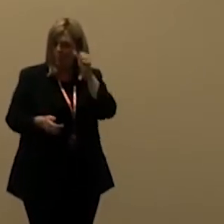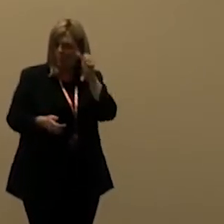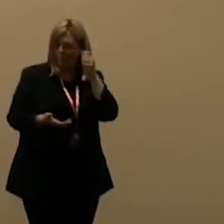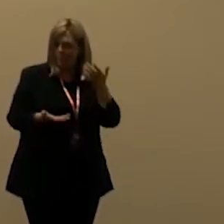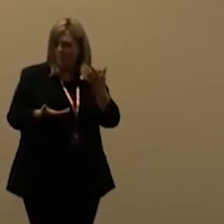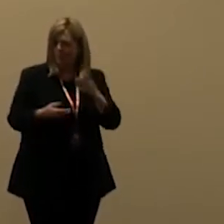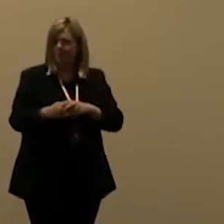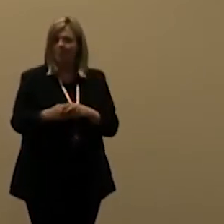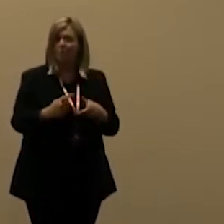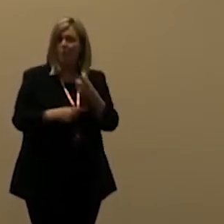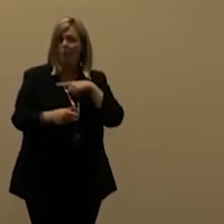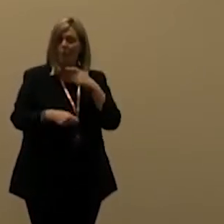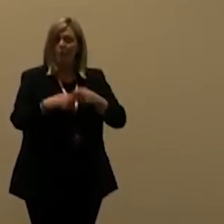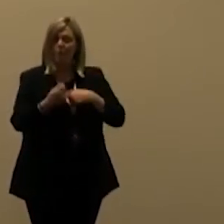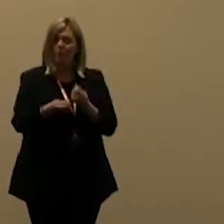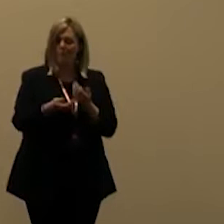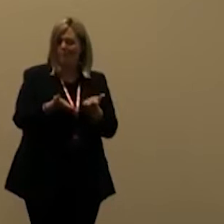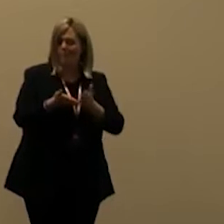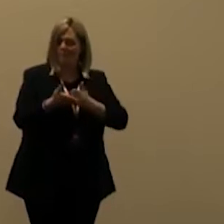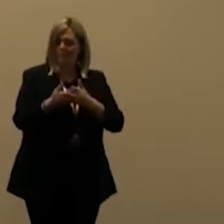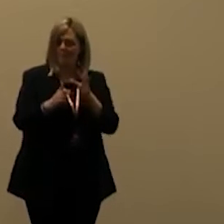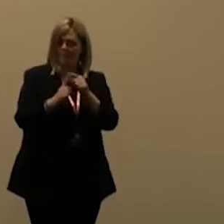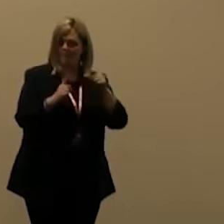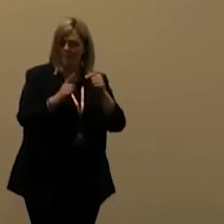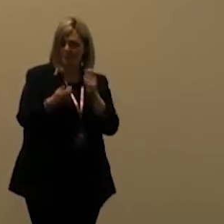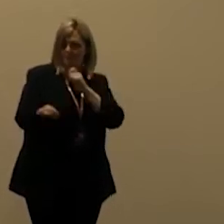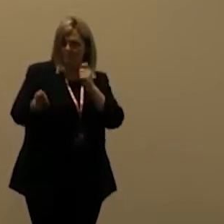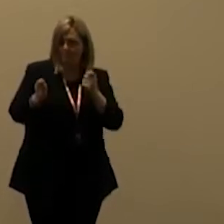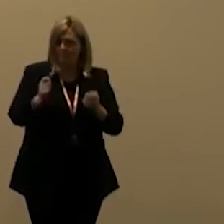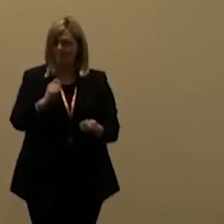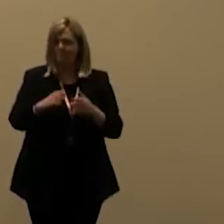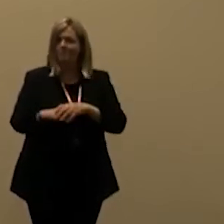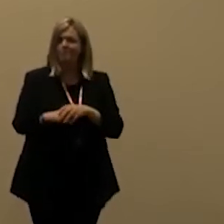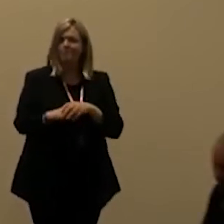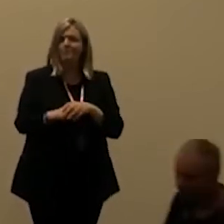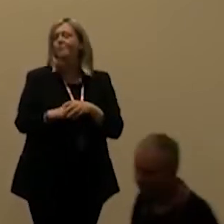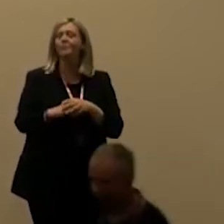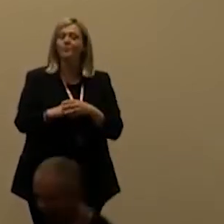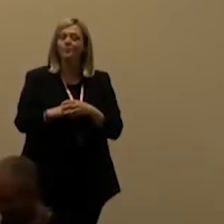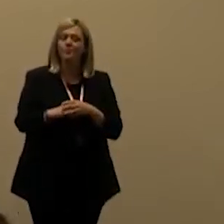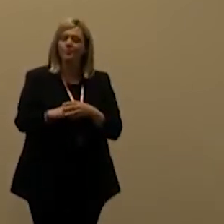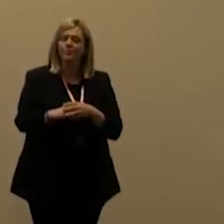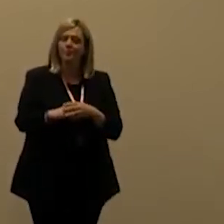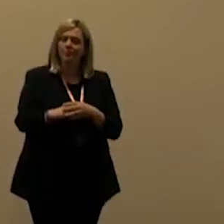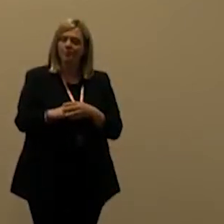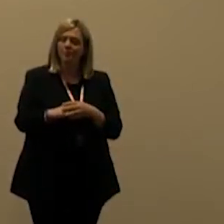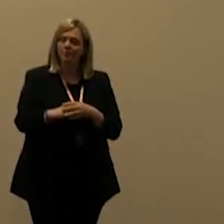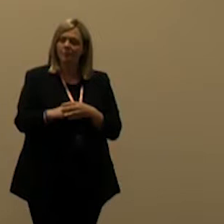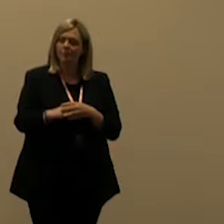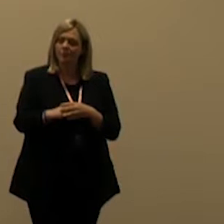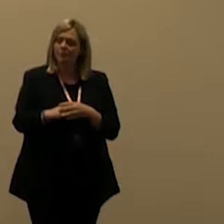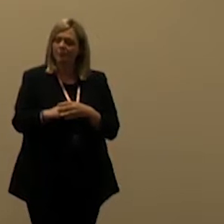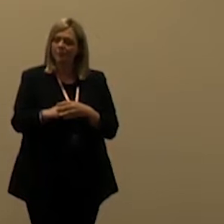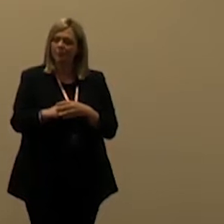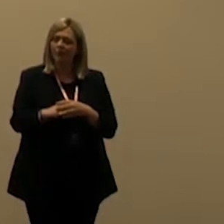can all become part of the digital transformation journey by I don't think that even